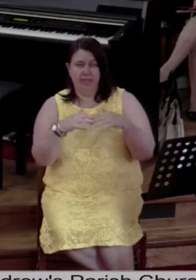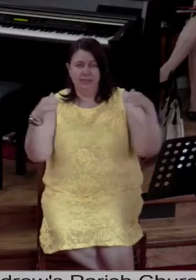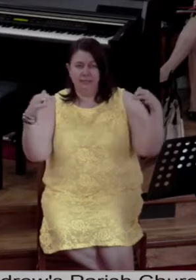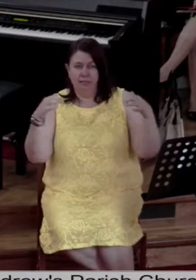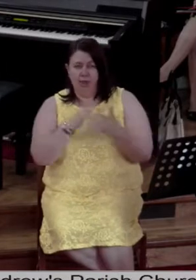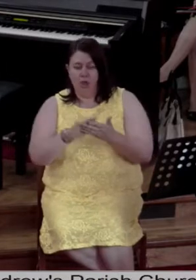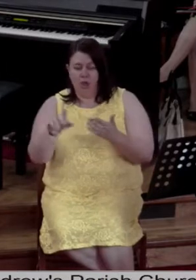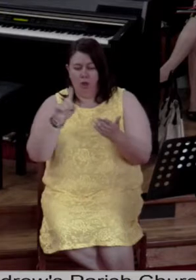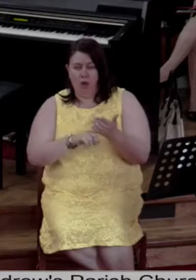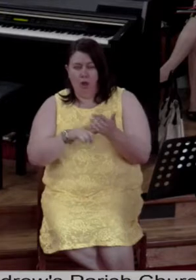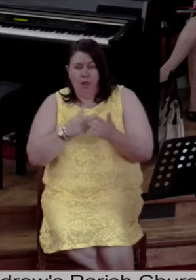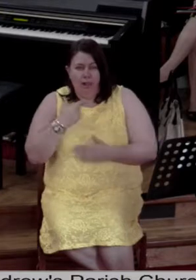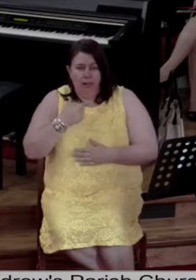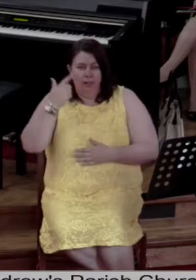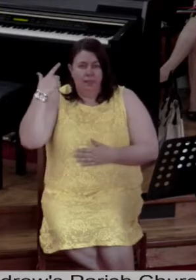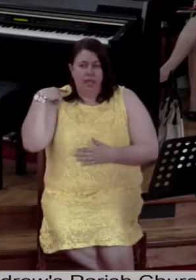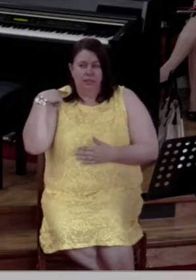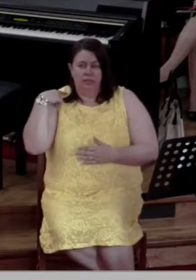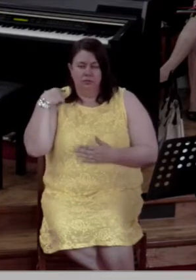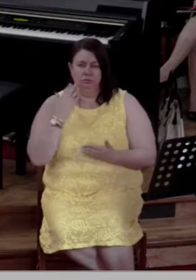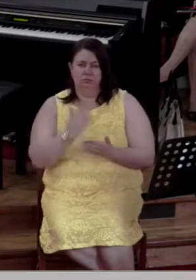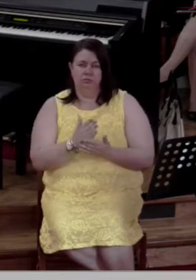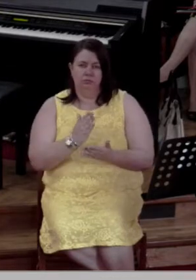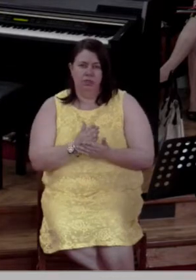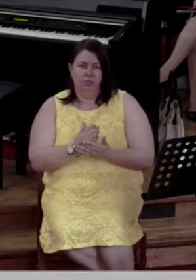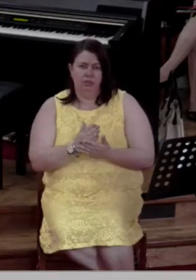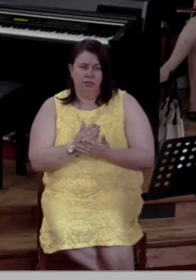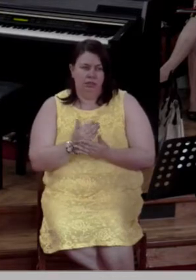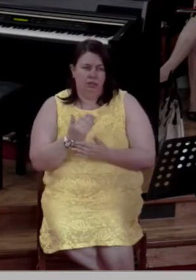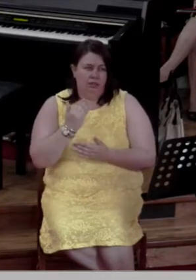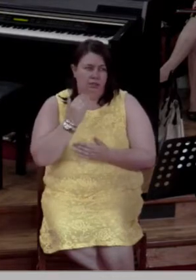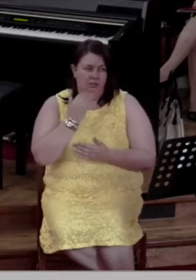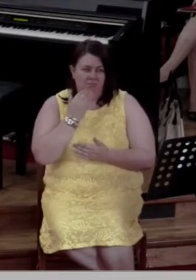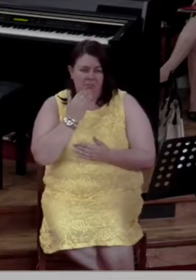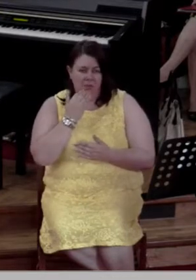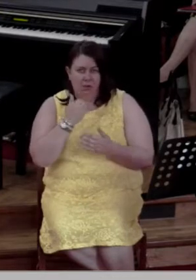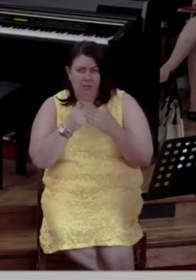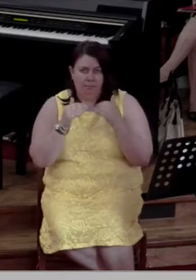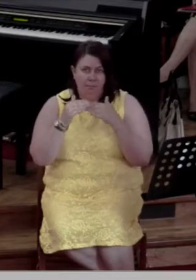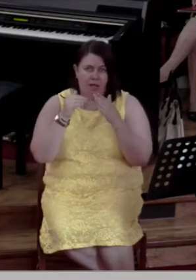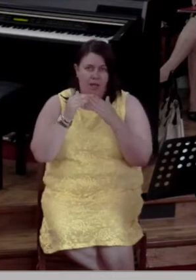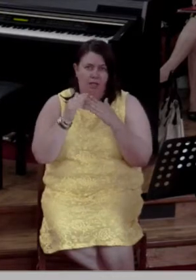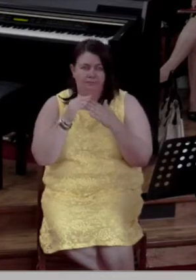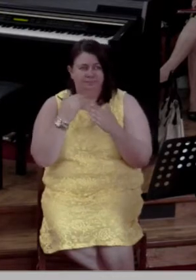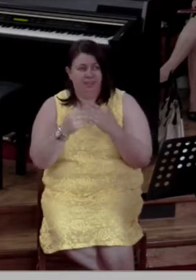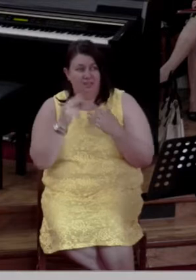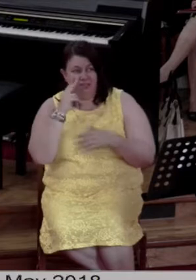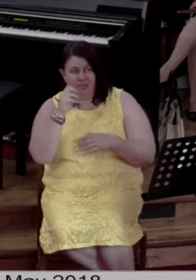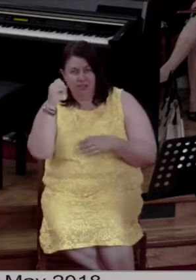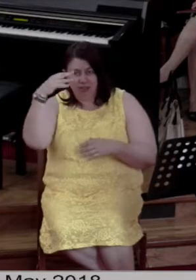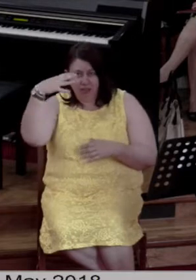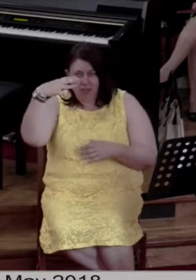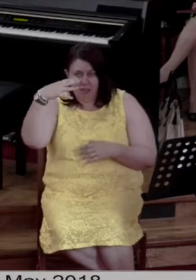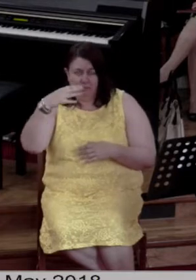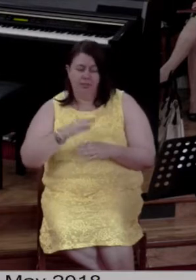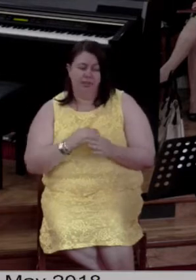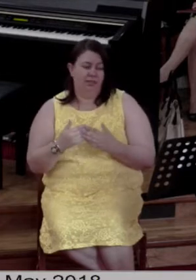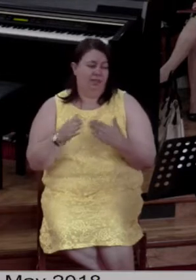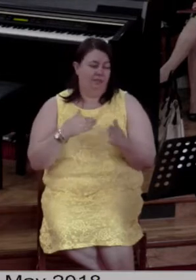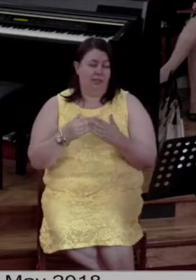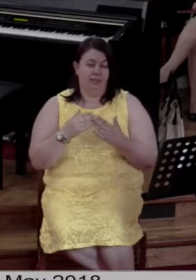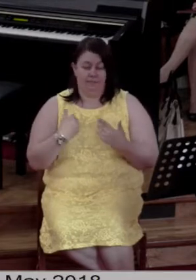week, and I'm afraid it's another dull, grey and dismal place. You don't see much of the sun there, but never mind. I got out for